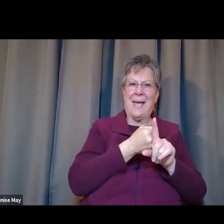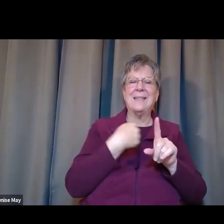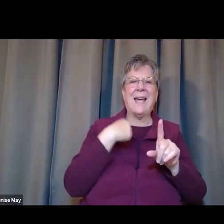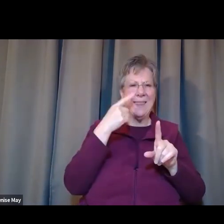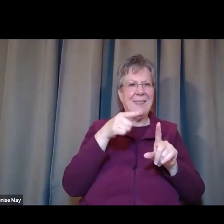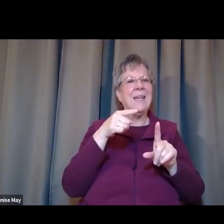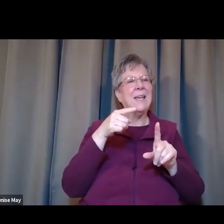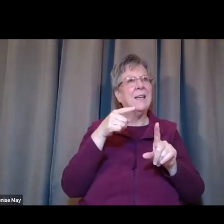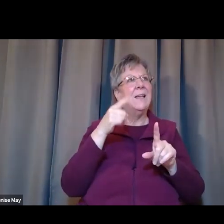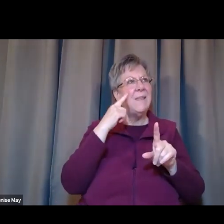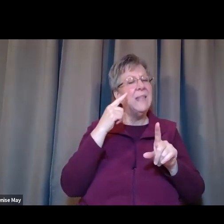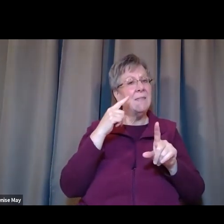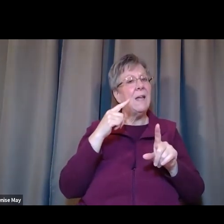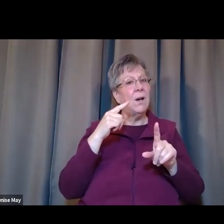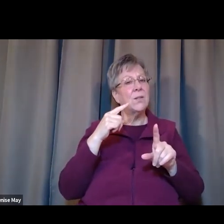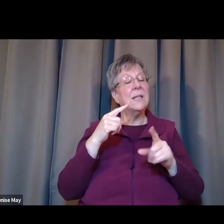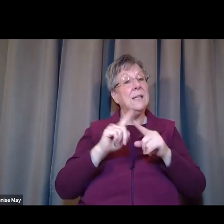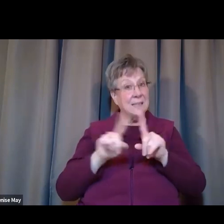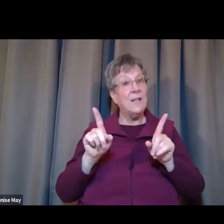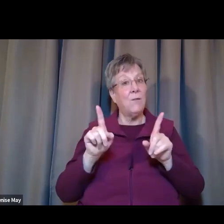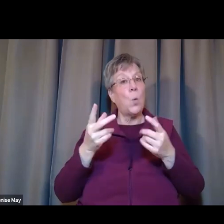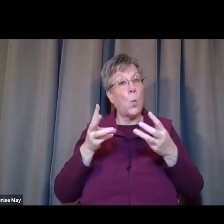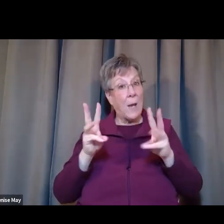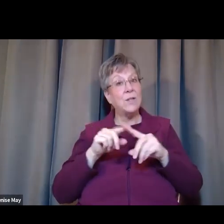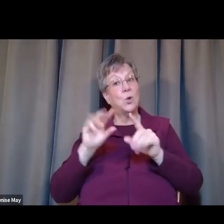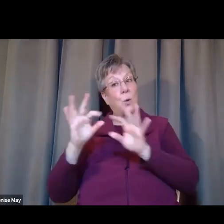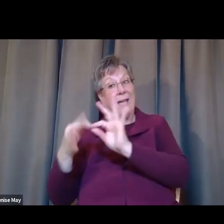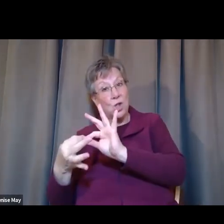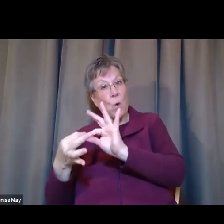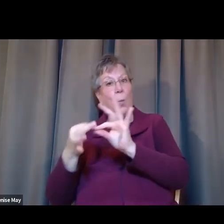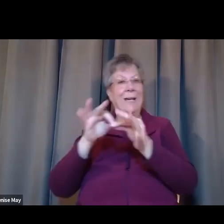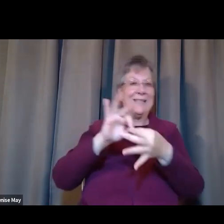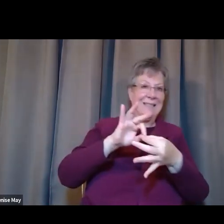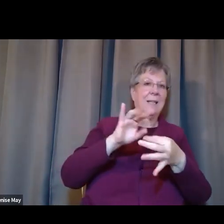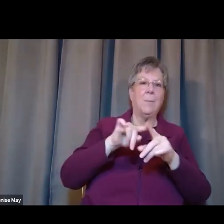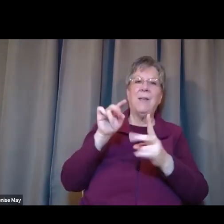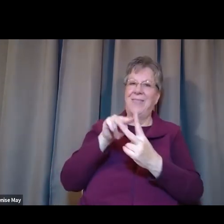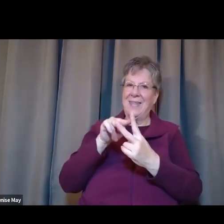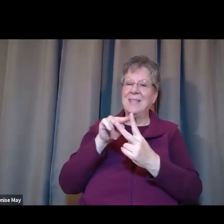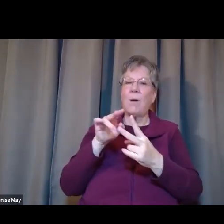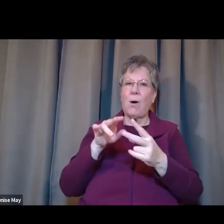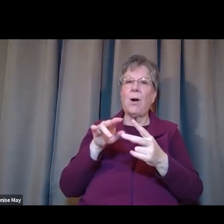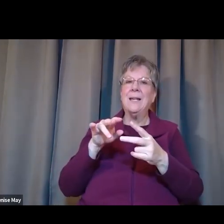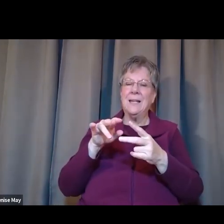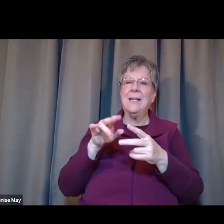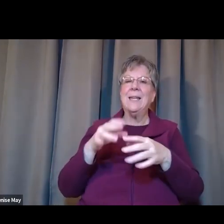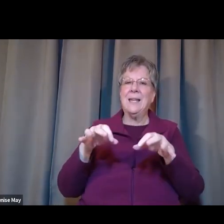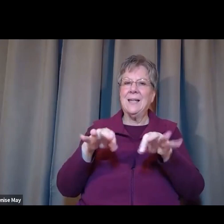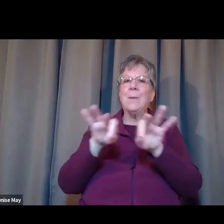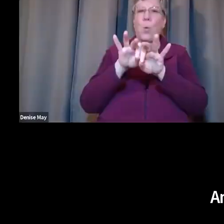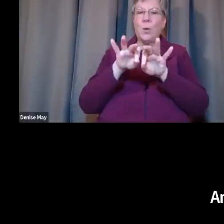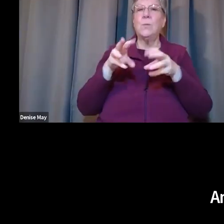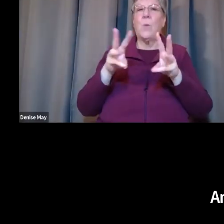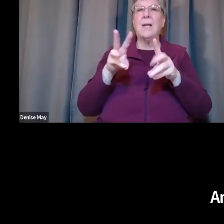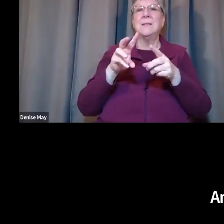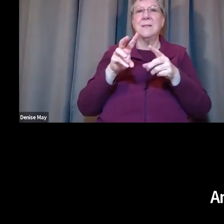reasonable principled disagreements on how to interpret those things, but those are two key principles when it comes to evaluating what's going on in some of these